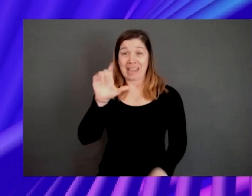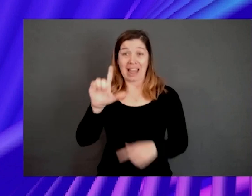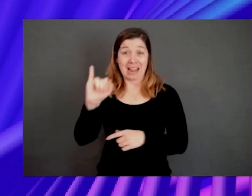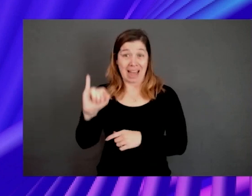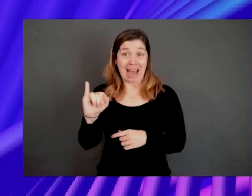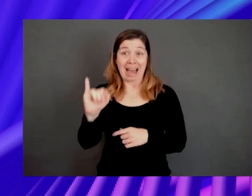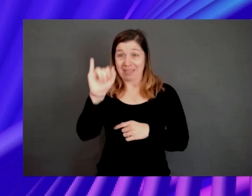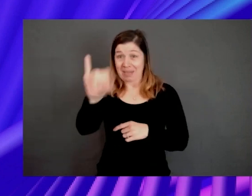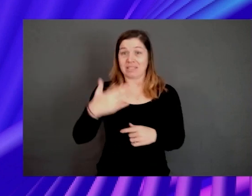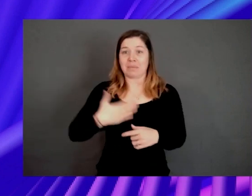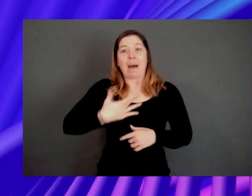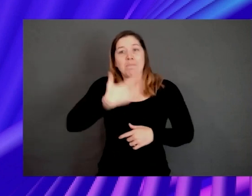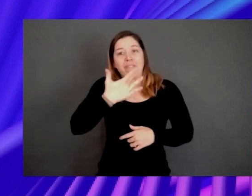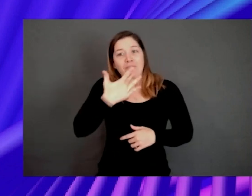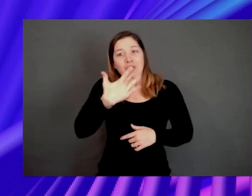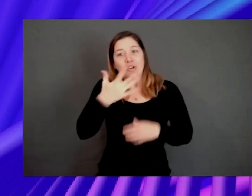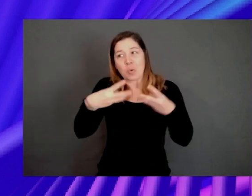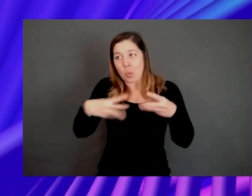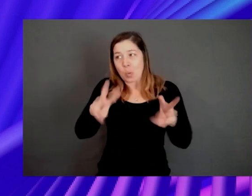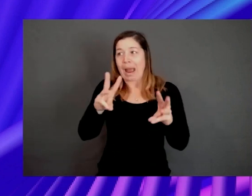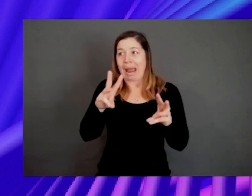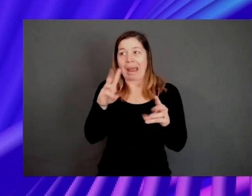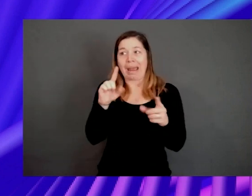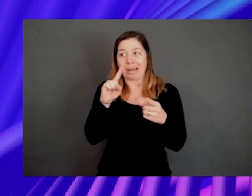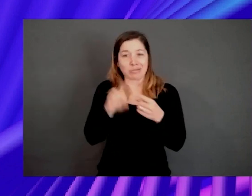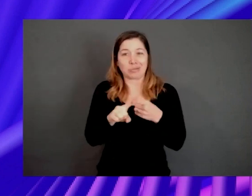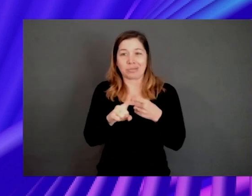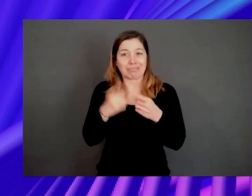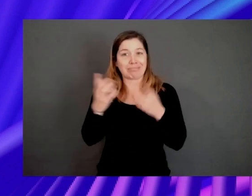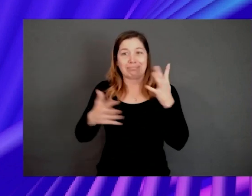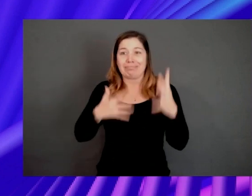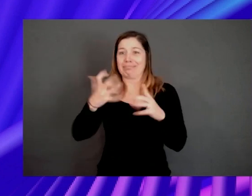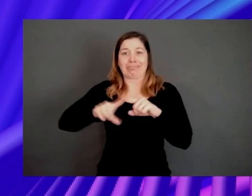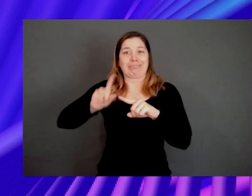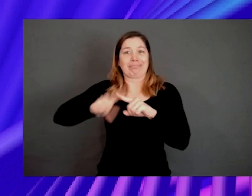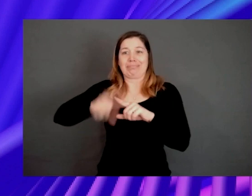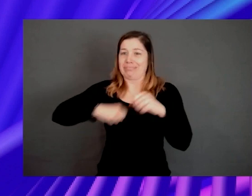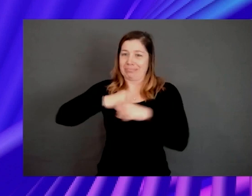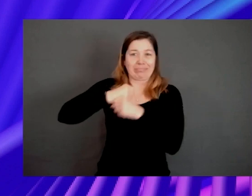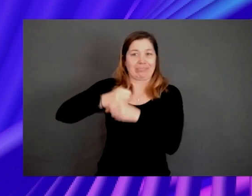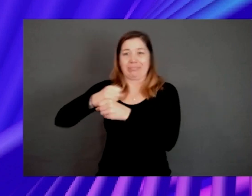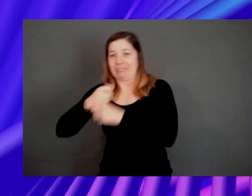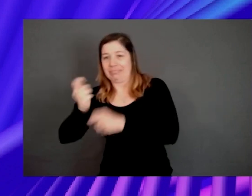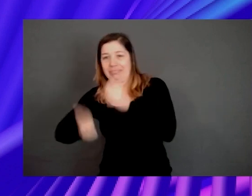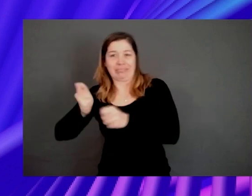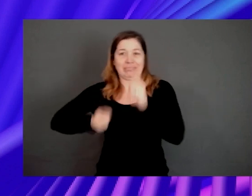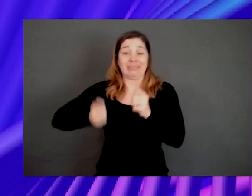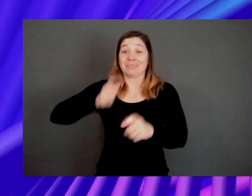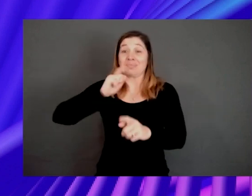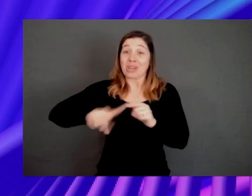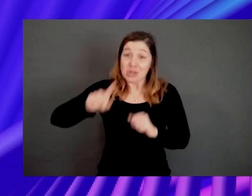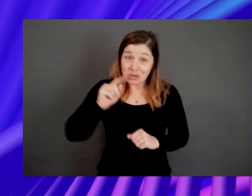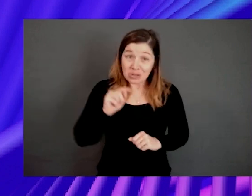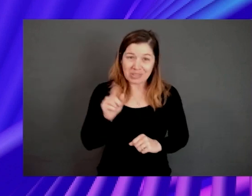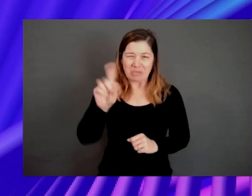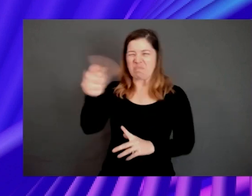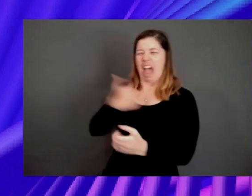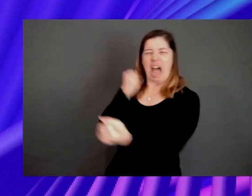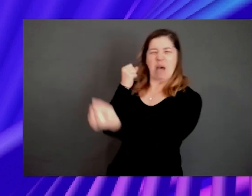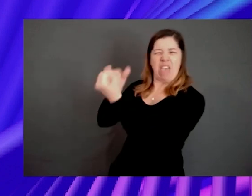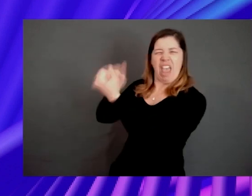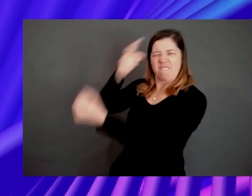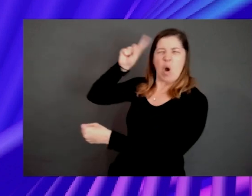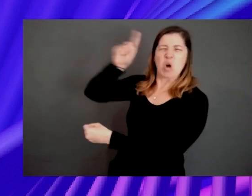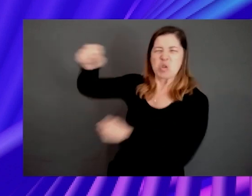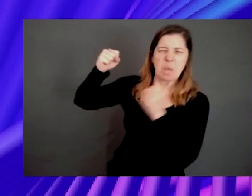of compiling, deploying, doing all kinds of stuff. You have always been the person. I'm there for you, man. Pushing all